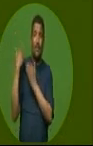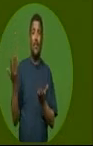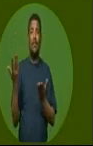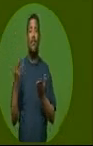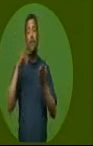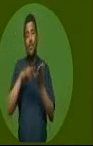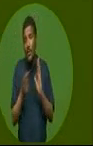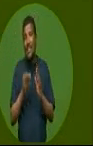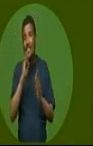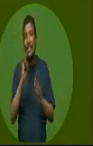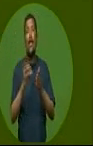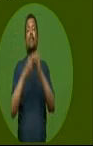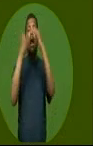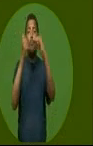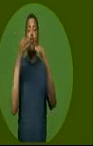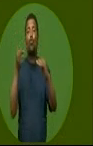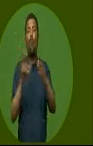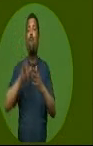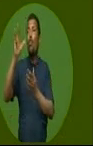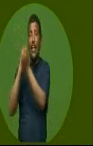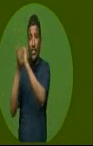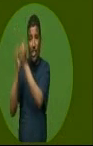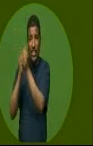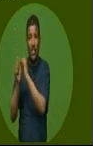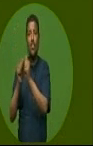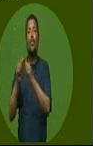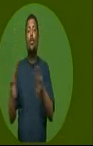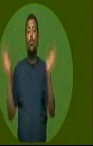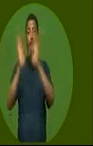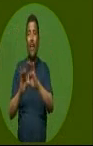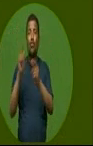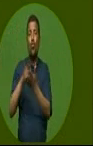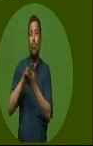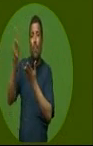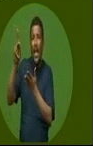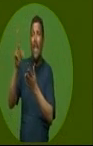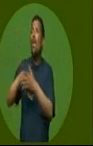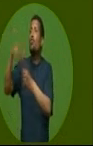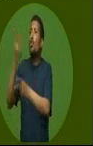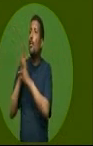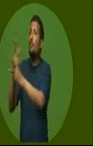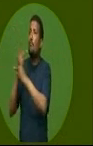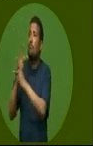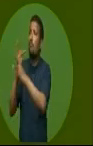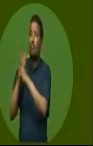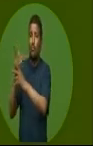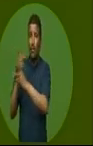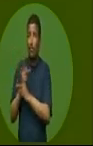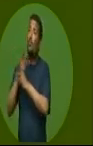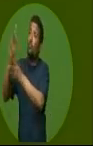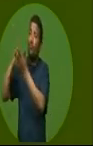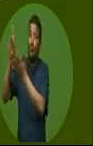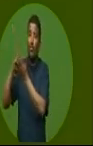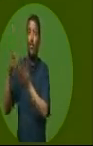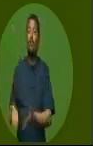servicing burden is the amount of foreign exchange required to pay the external debt and the interest